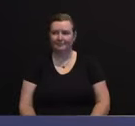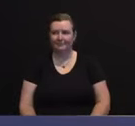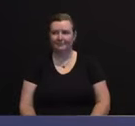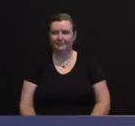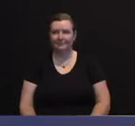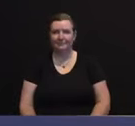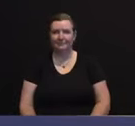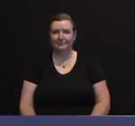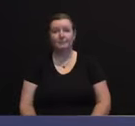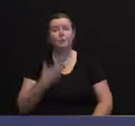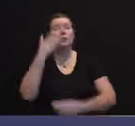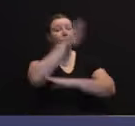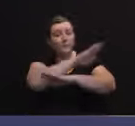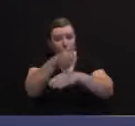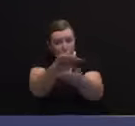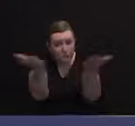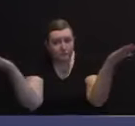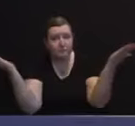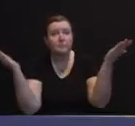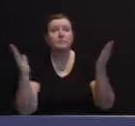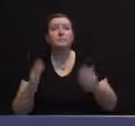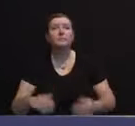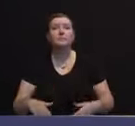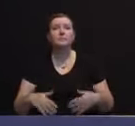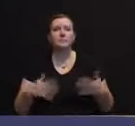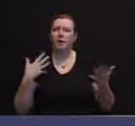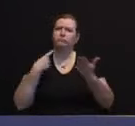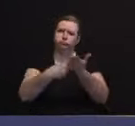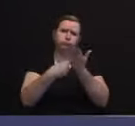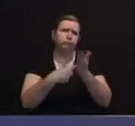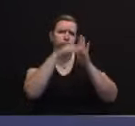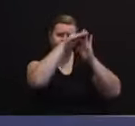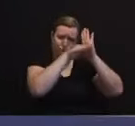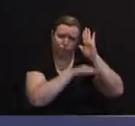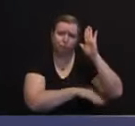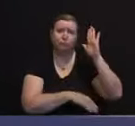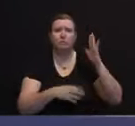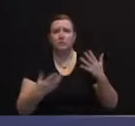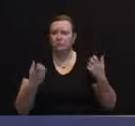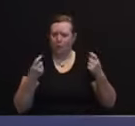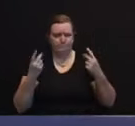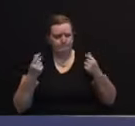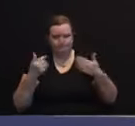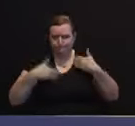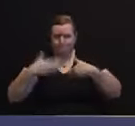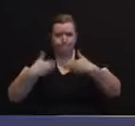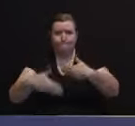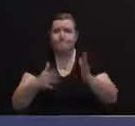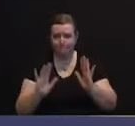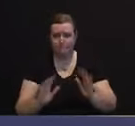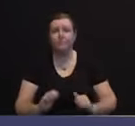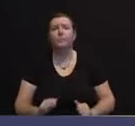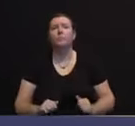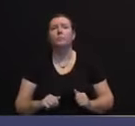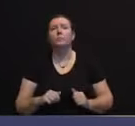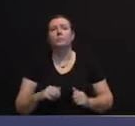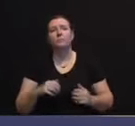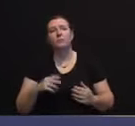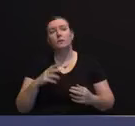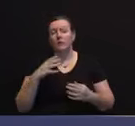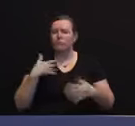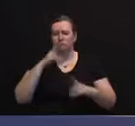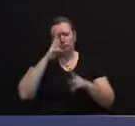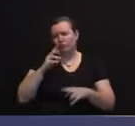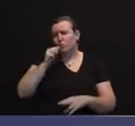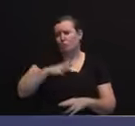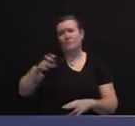Good afternoon. We have a lot of ground to cover, so we'll jump right in. I'm honored to be joined by the woman to my right who needs no introduction, the Commissioner of the